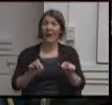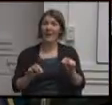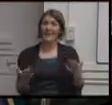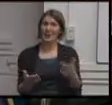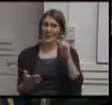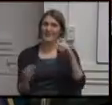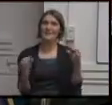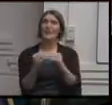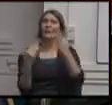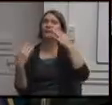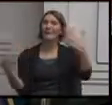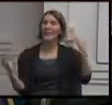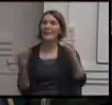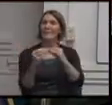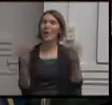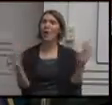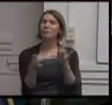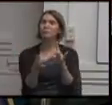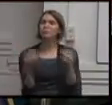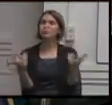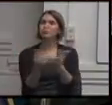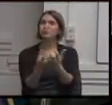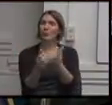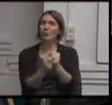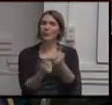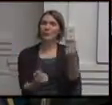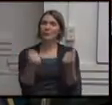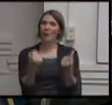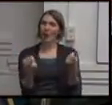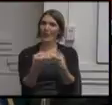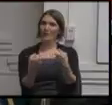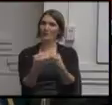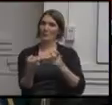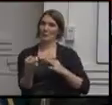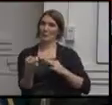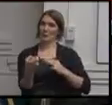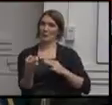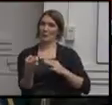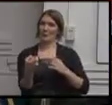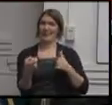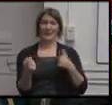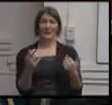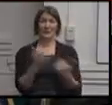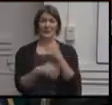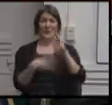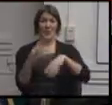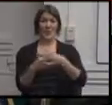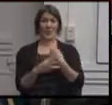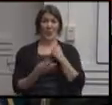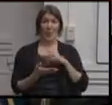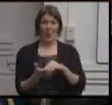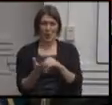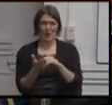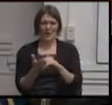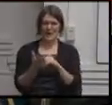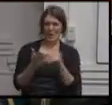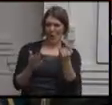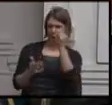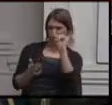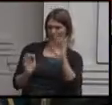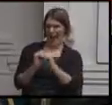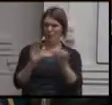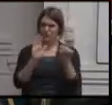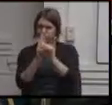electric cars, so they do make some decisions like that. So it's like we're in a new world here about electric cars and charging stations